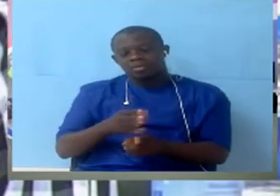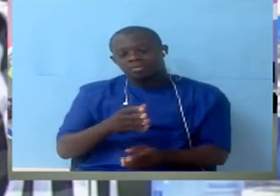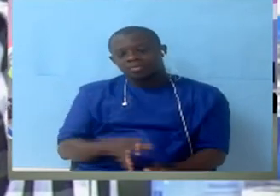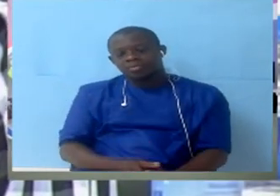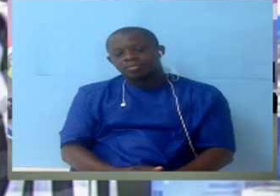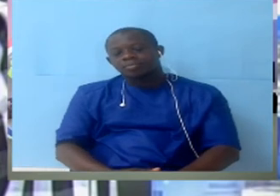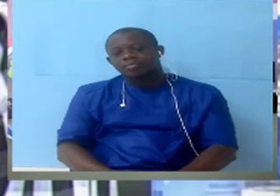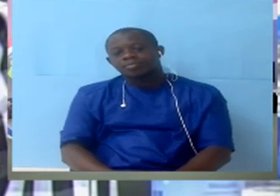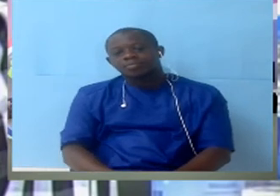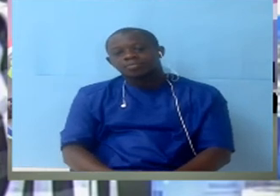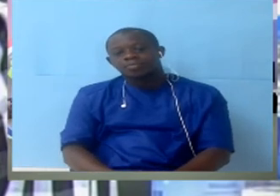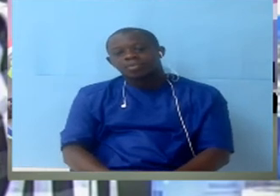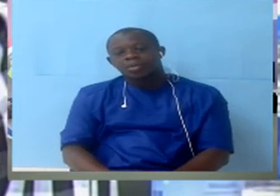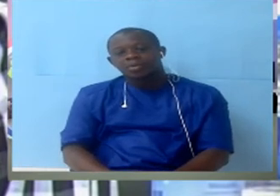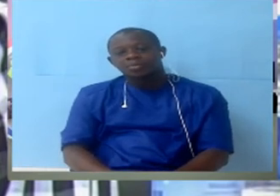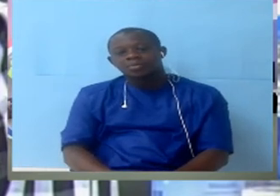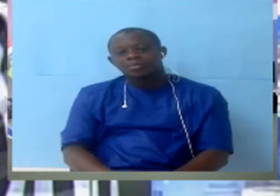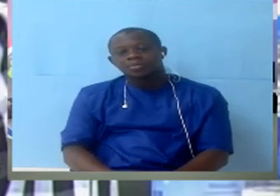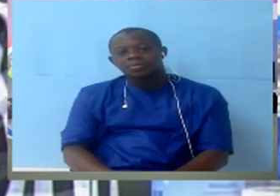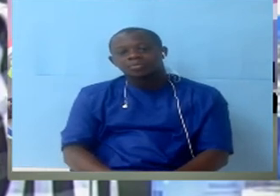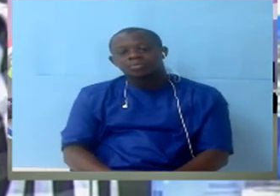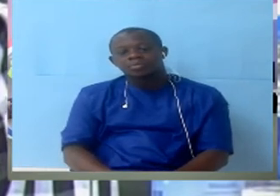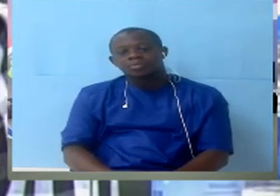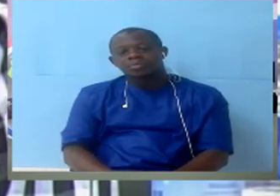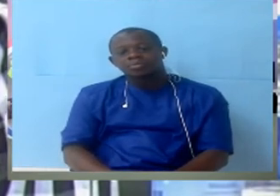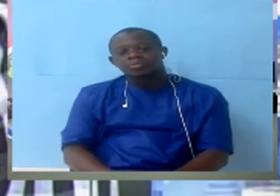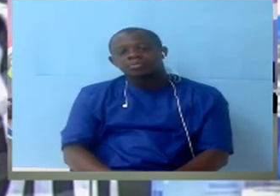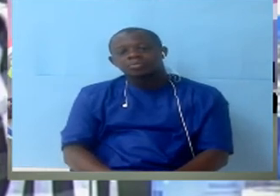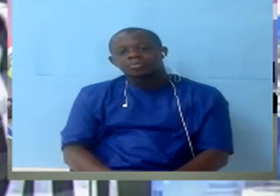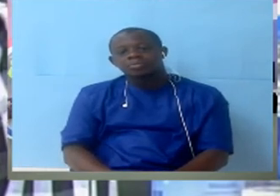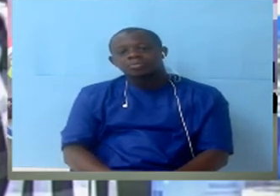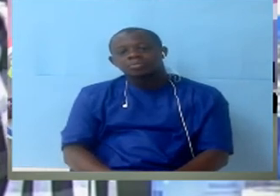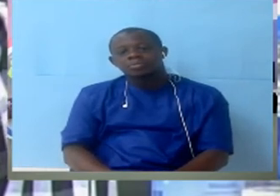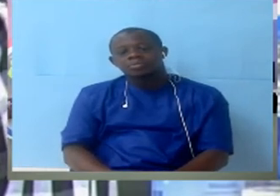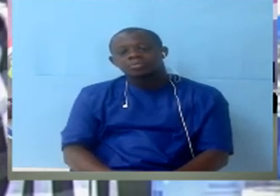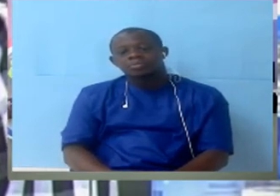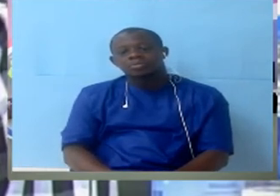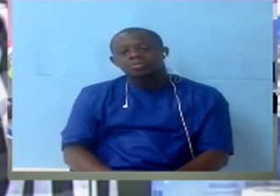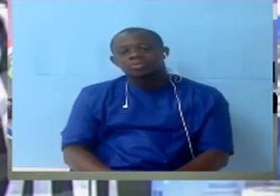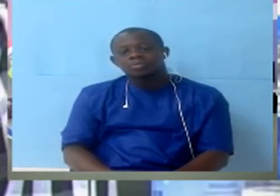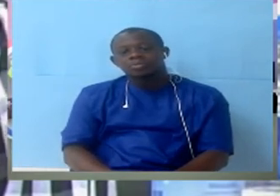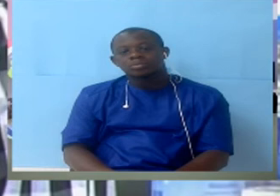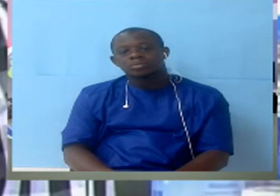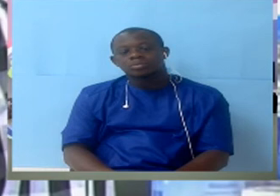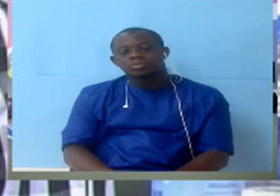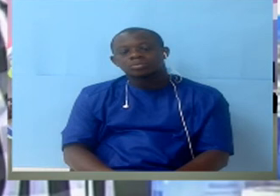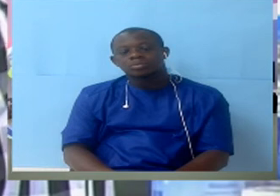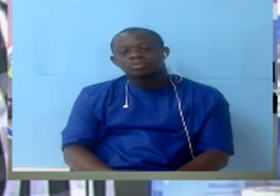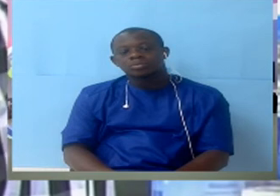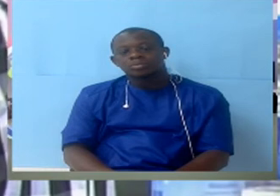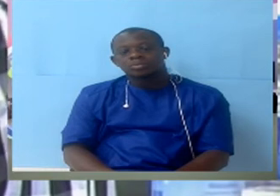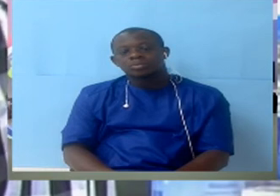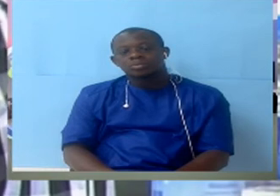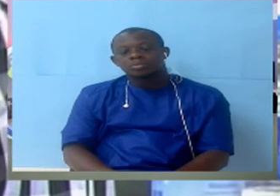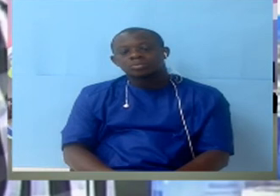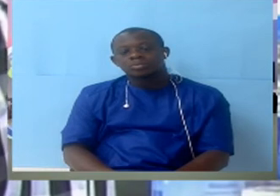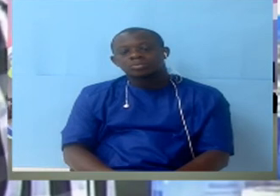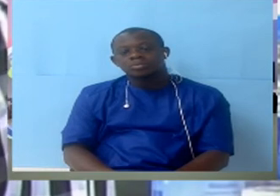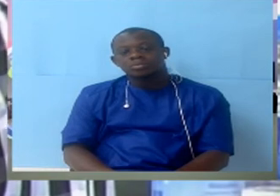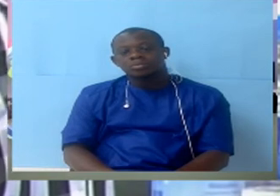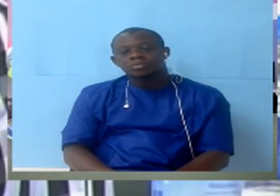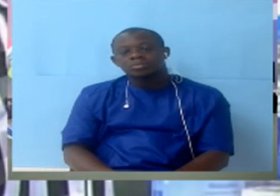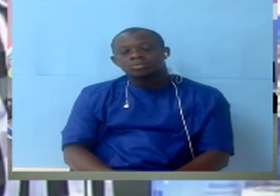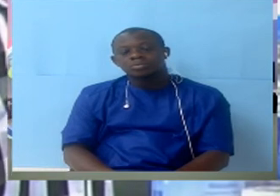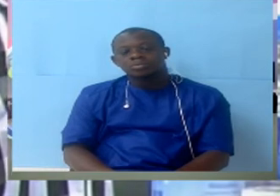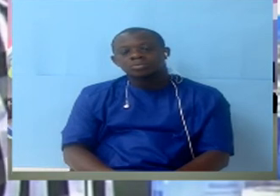ko Gambia sojaro do be me yalon ko e president wala sa jio ye mande. Ha Usman Baji okle in the state television because kabe